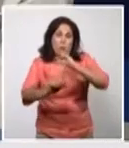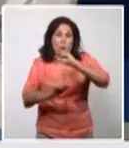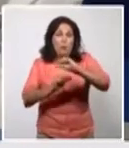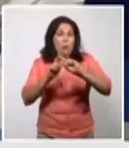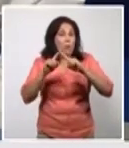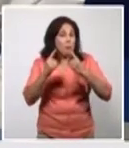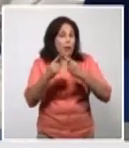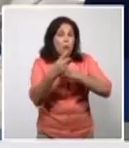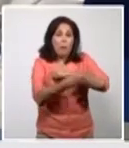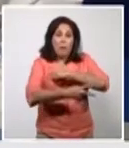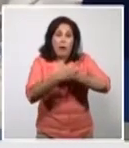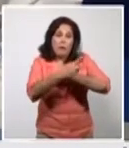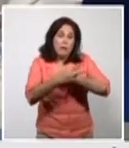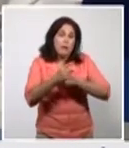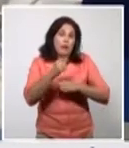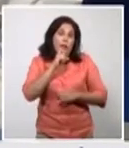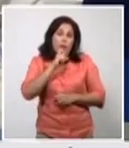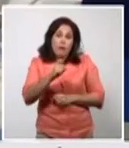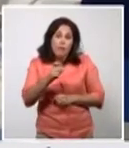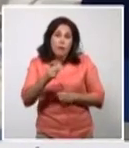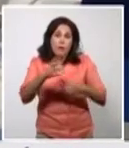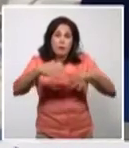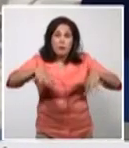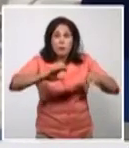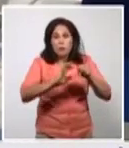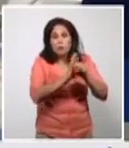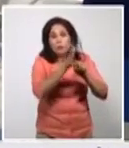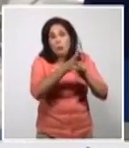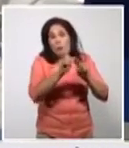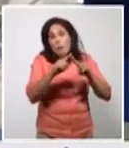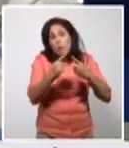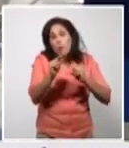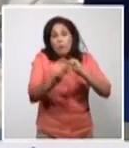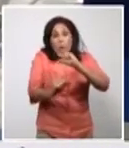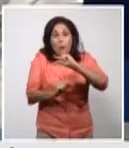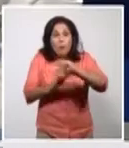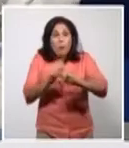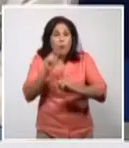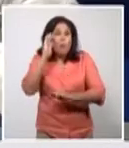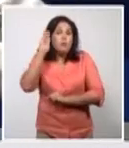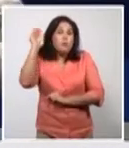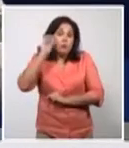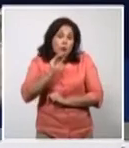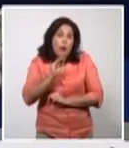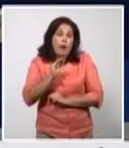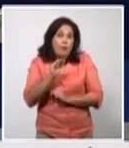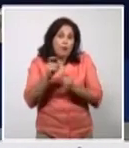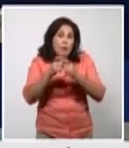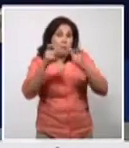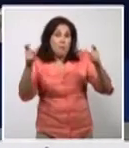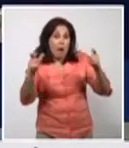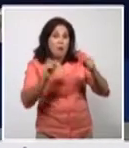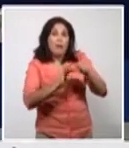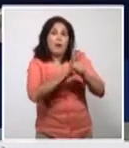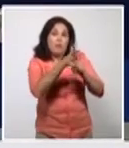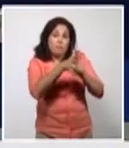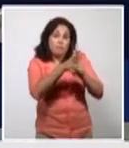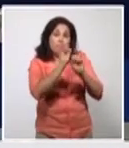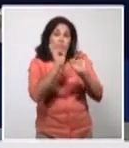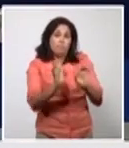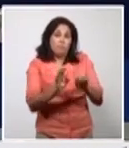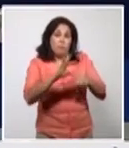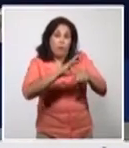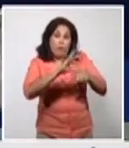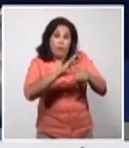are doing this even with having a high number of confirmed cases, and what is worse, with a high number